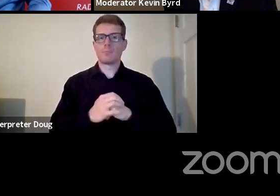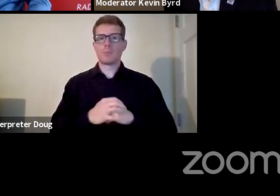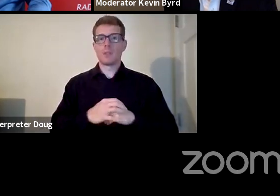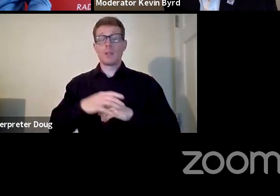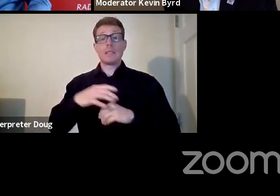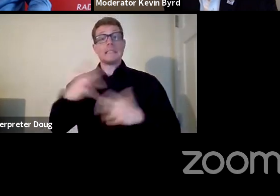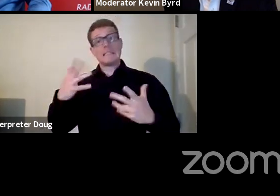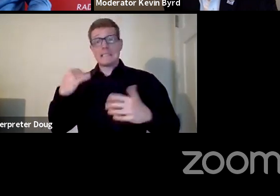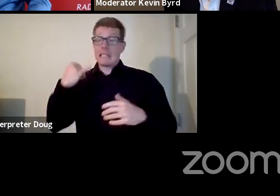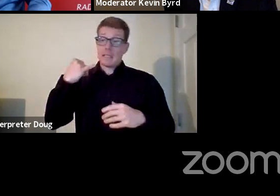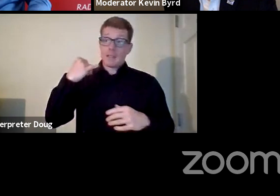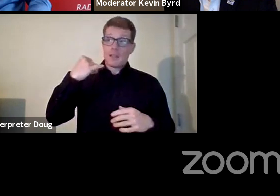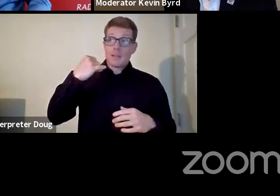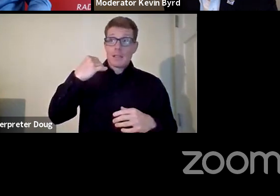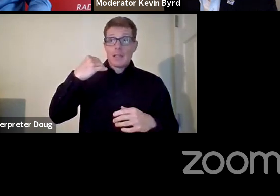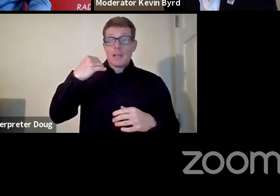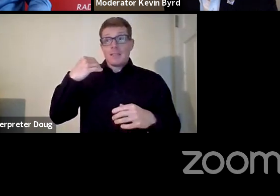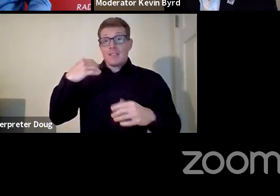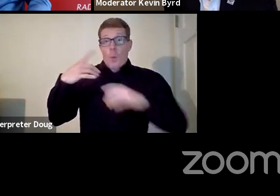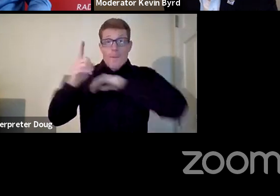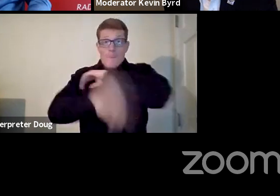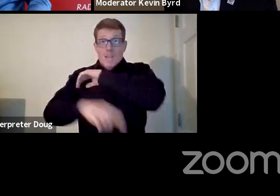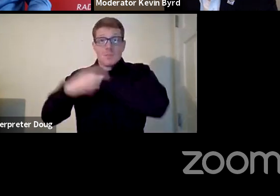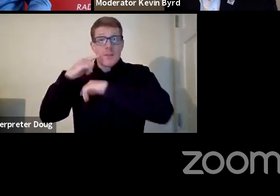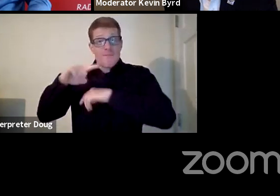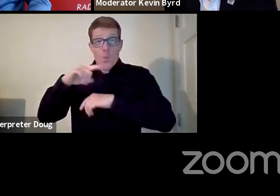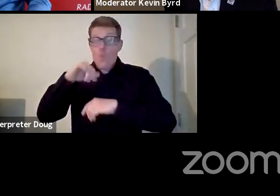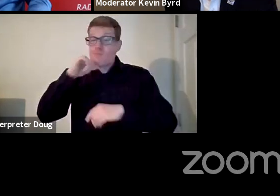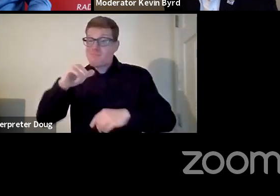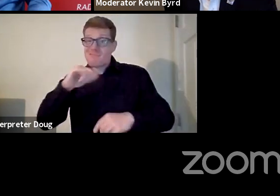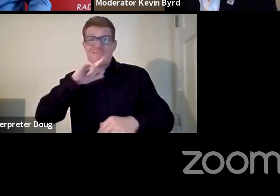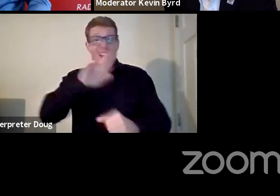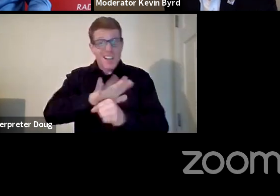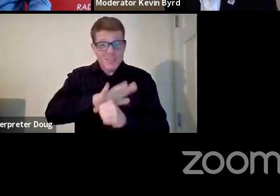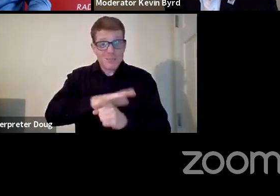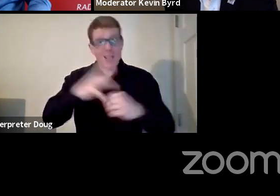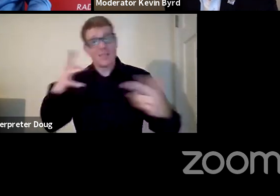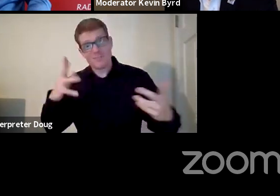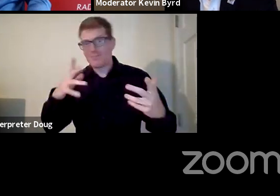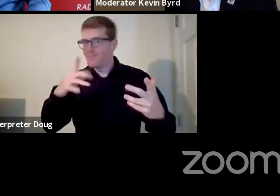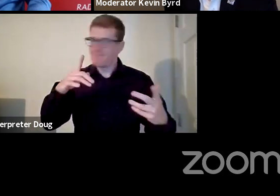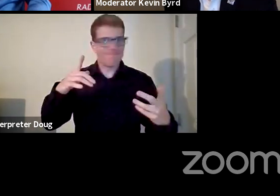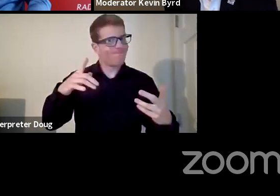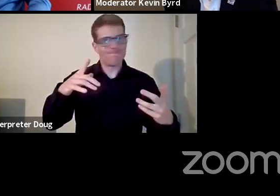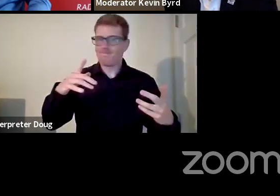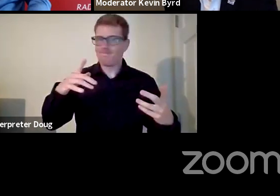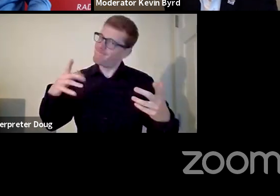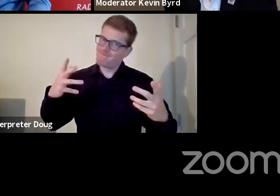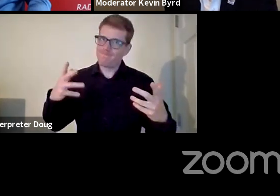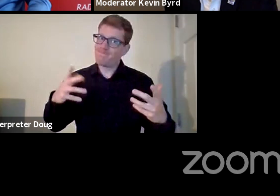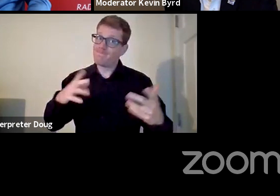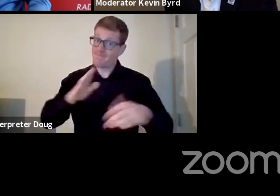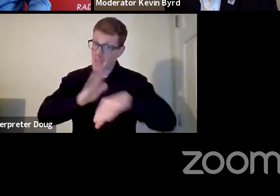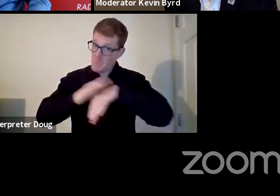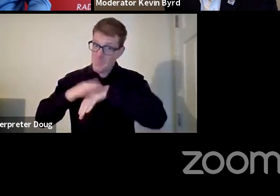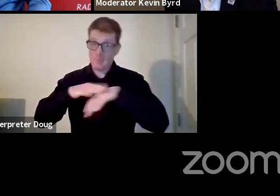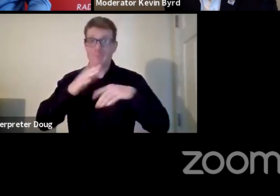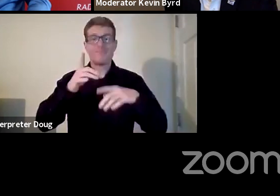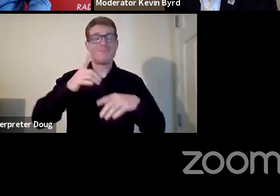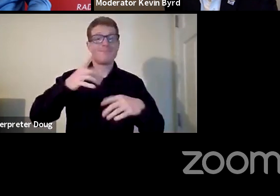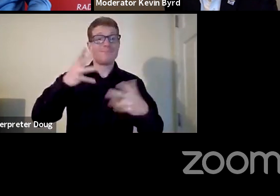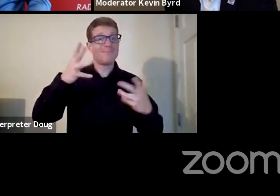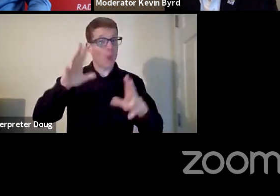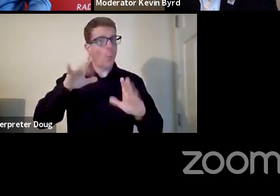penalties for non-compliance is just a rabbit hole you don't want to go down. Who knows? We may have to do a little bit,